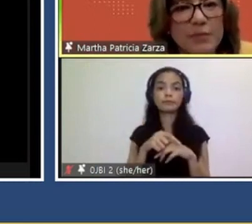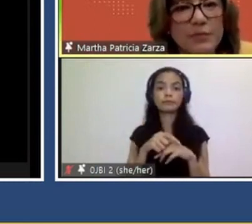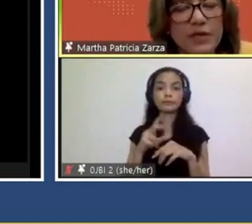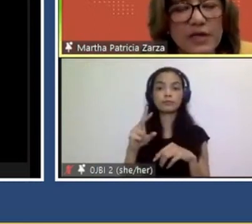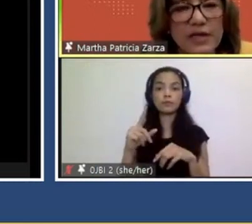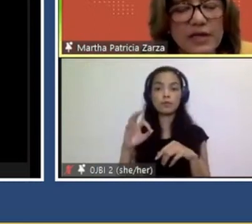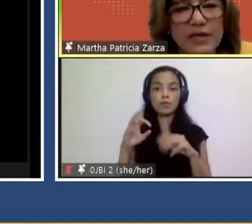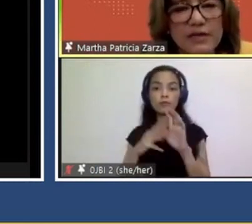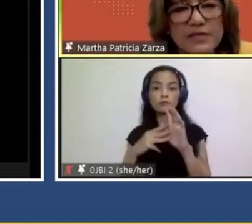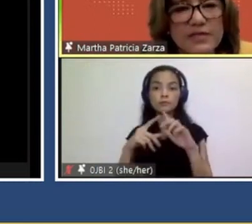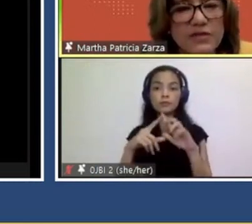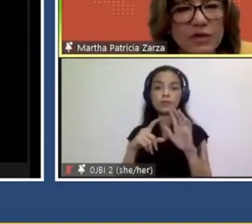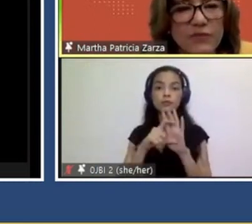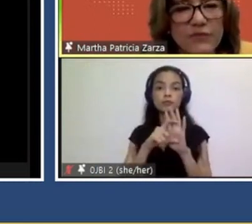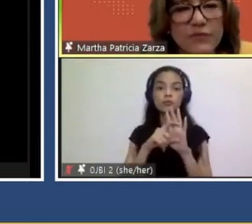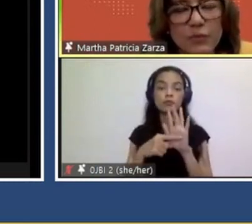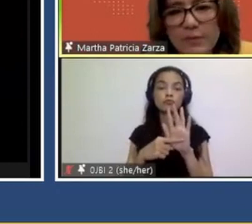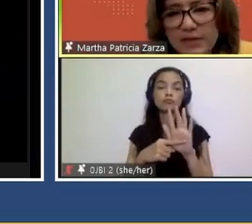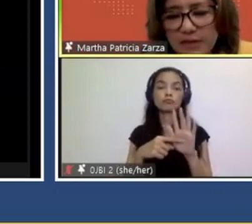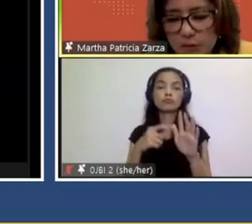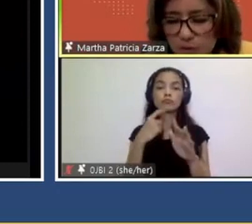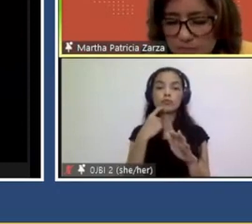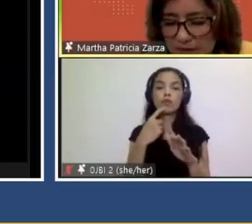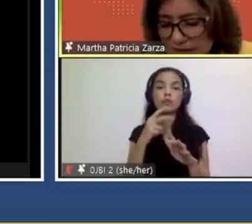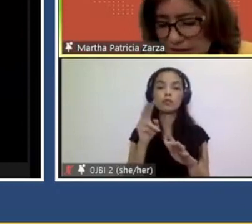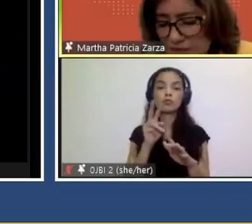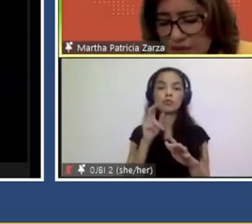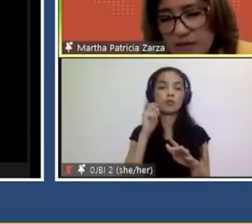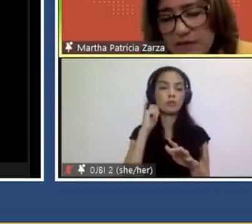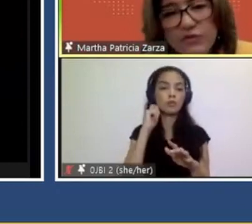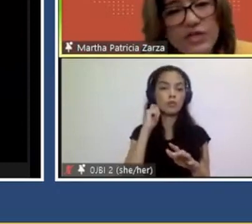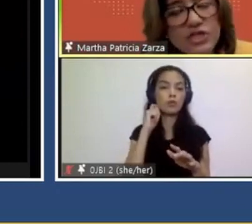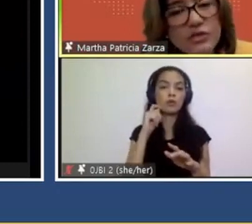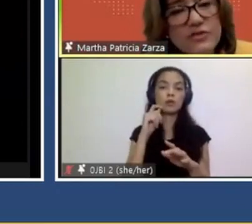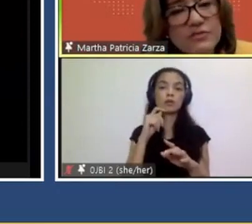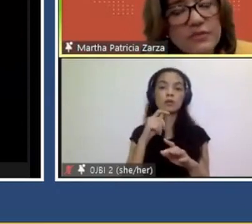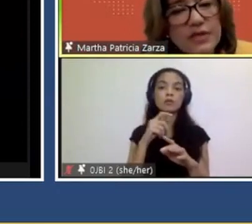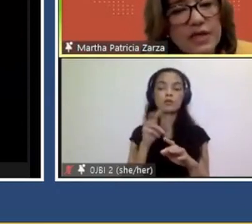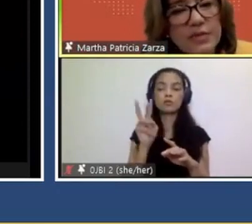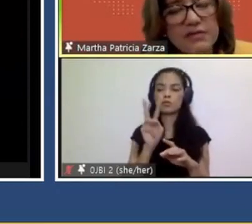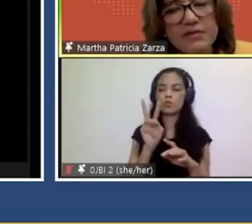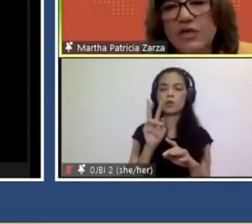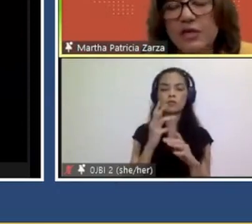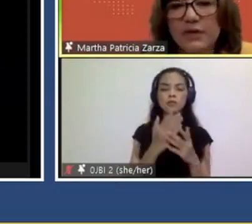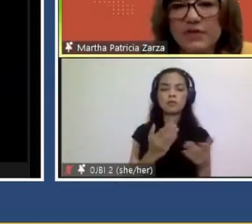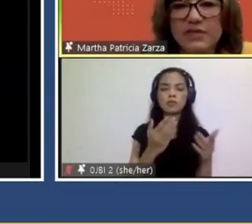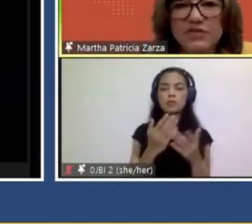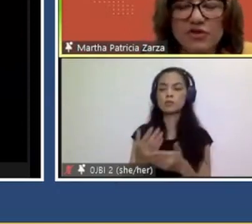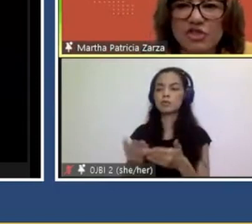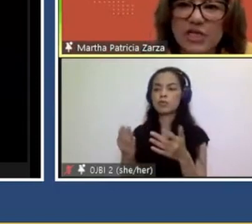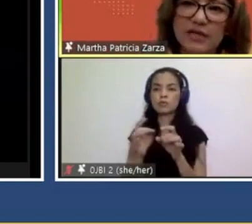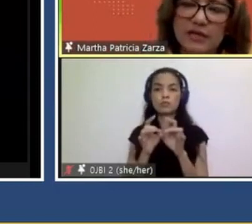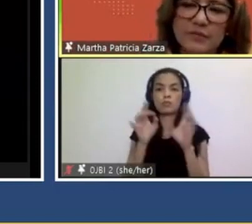for example, the story of 2 women with very different conditions. I mean, talking about